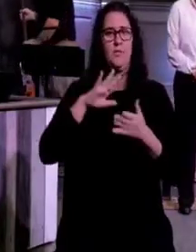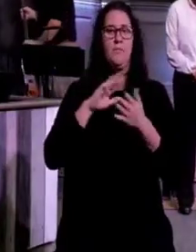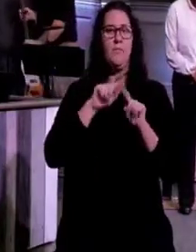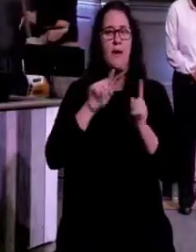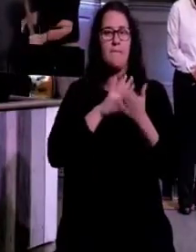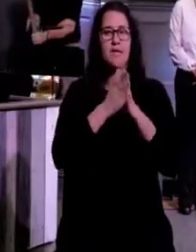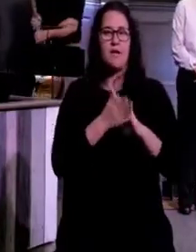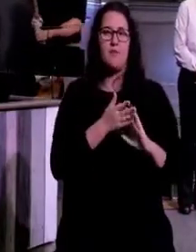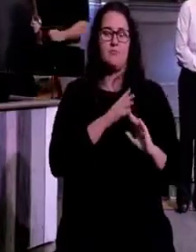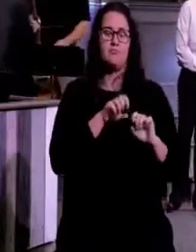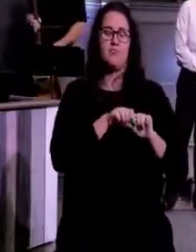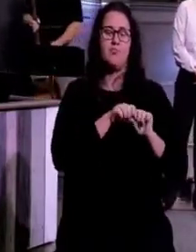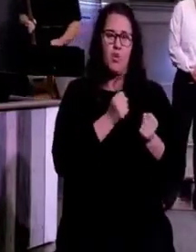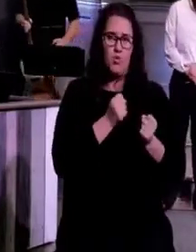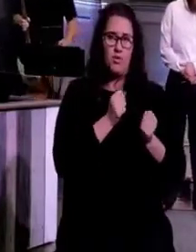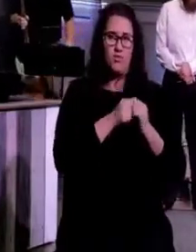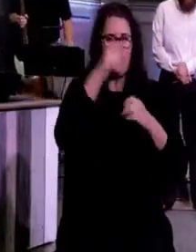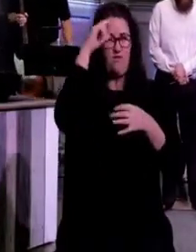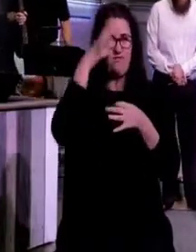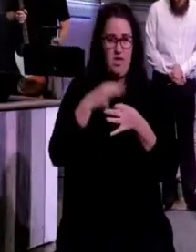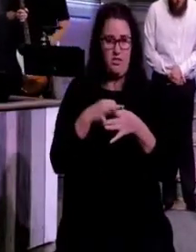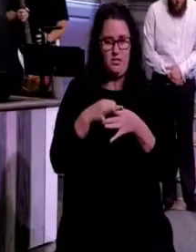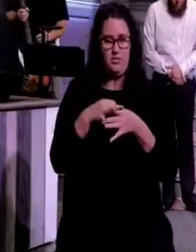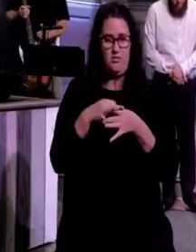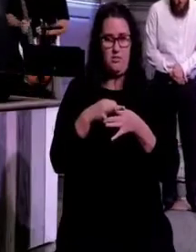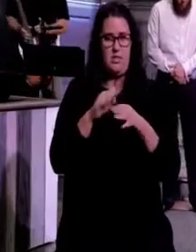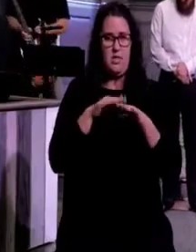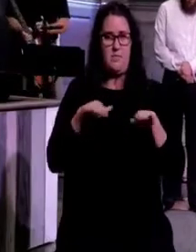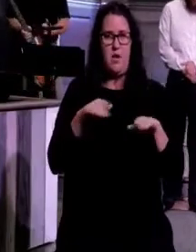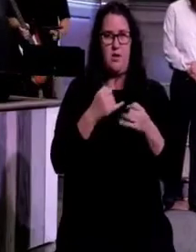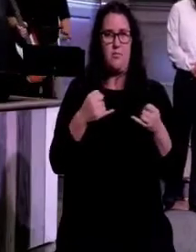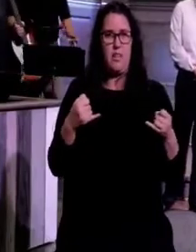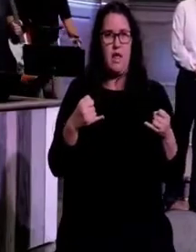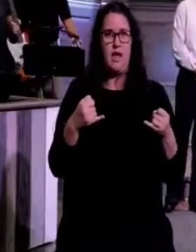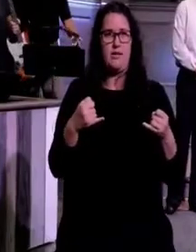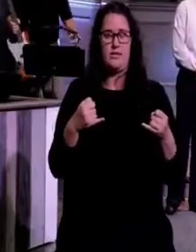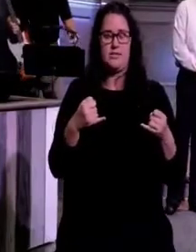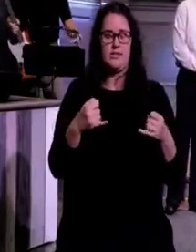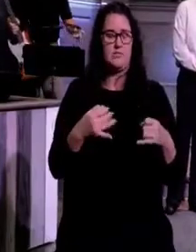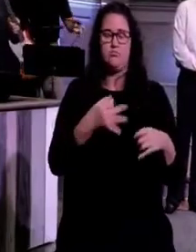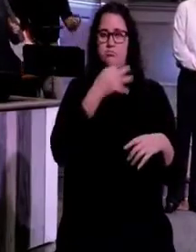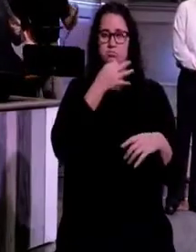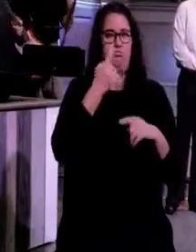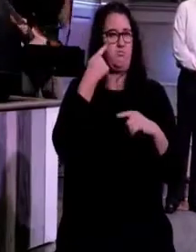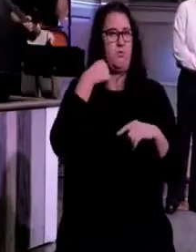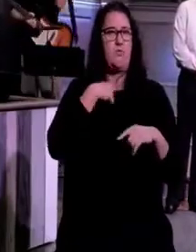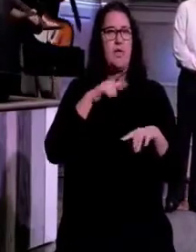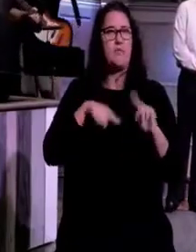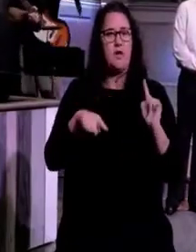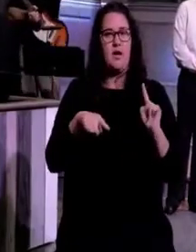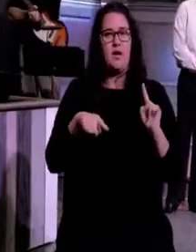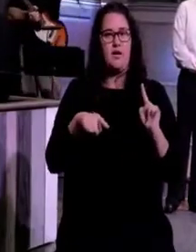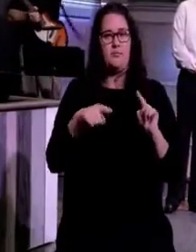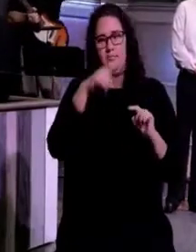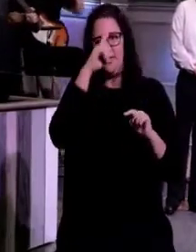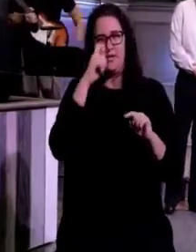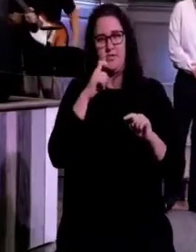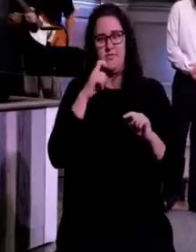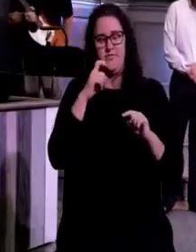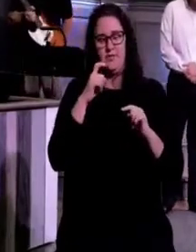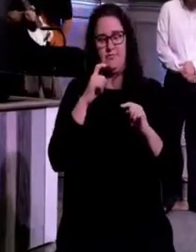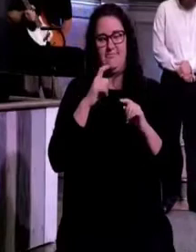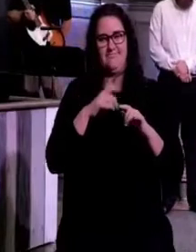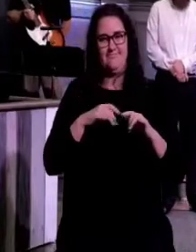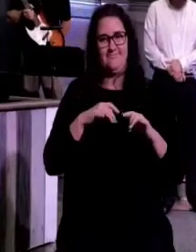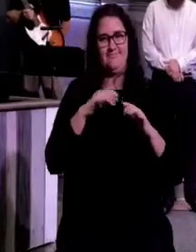in our faith. The bottom line is profound to me. I wished I had time, but due to the regulation of time, there's so